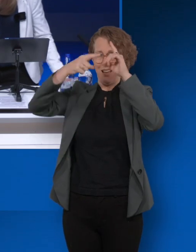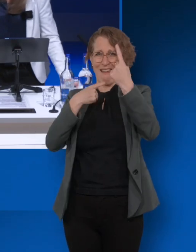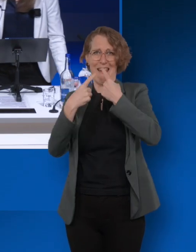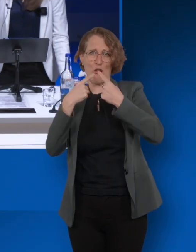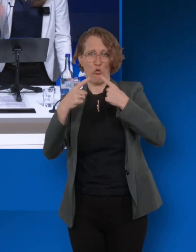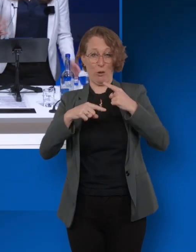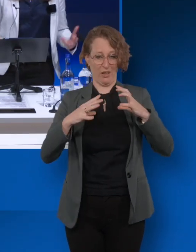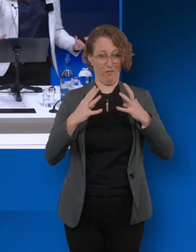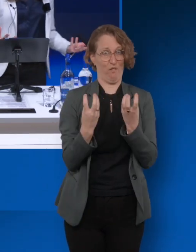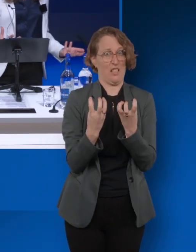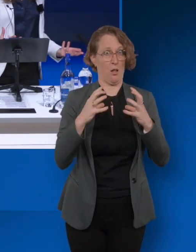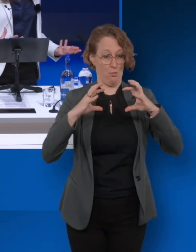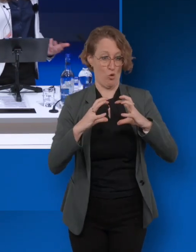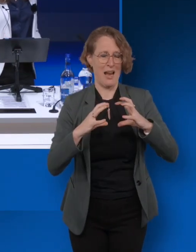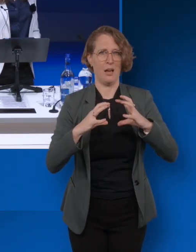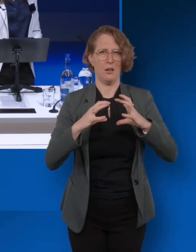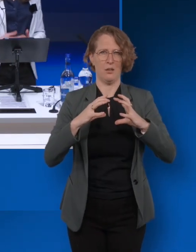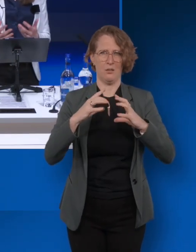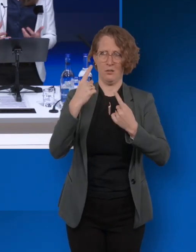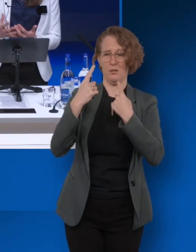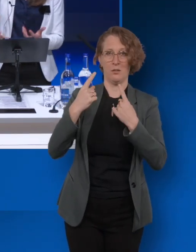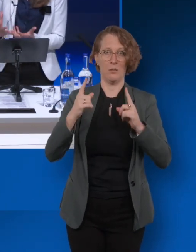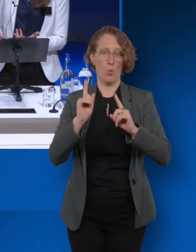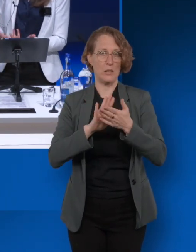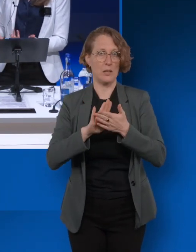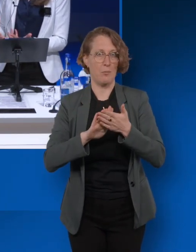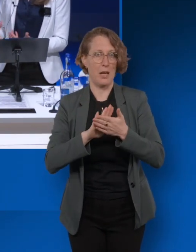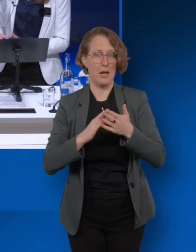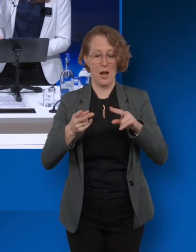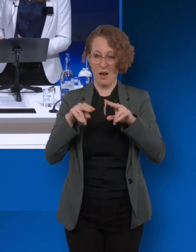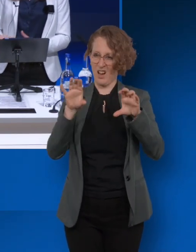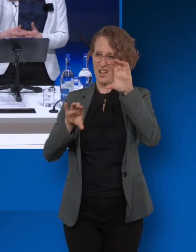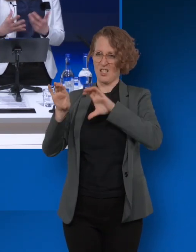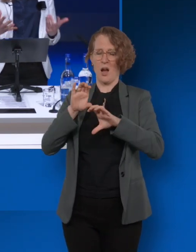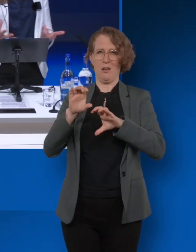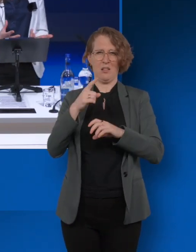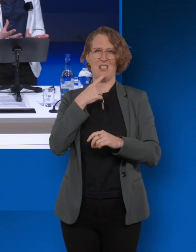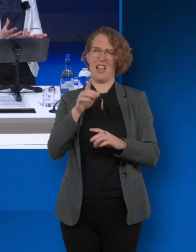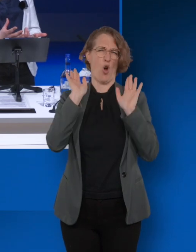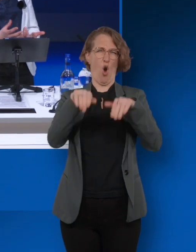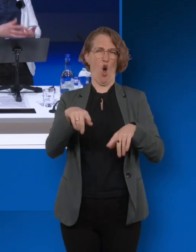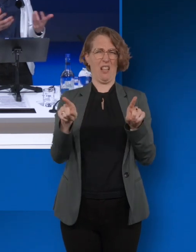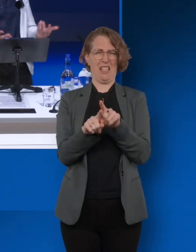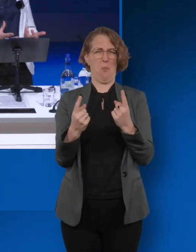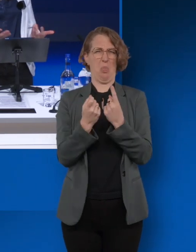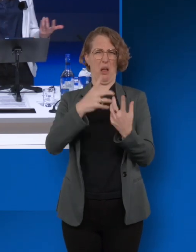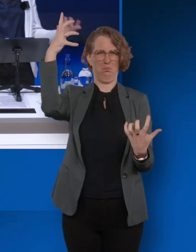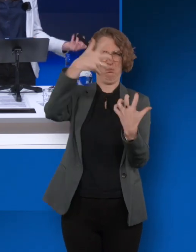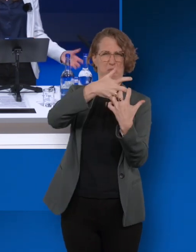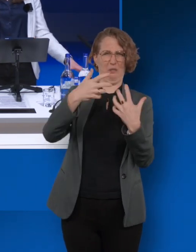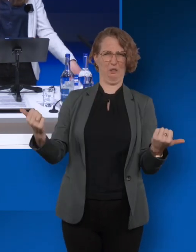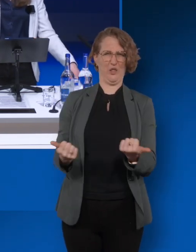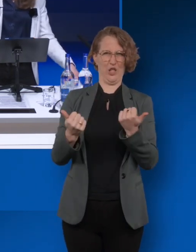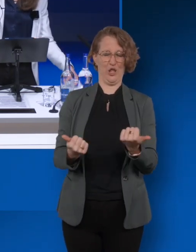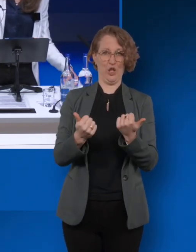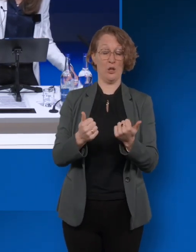And why would there be two things when the sciences seem to make them seem so integrated? The science makes it seem like